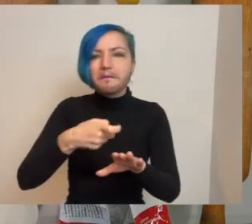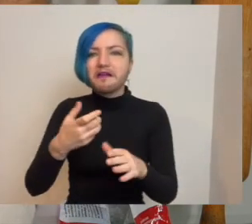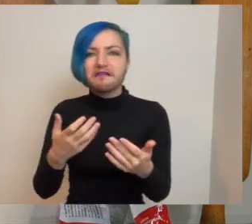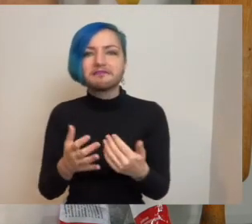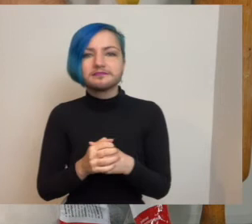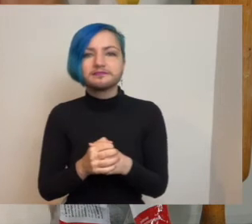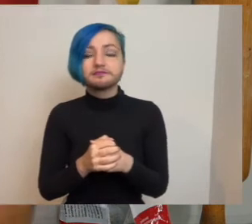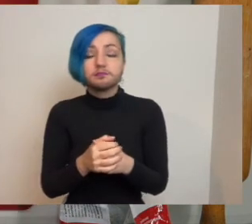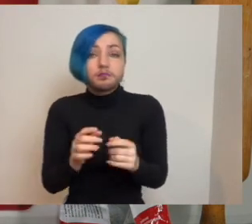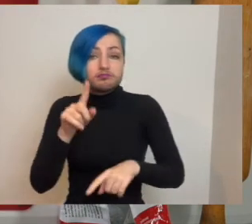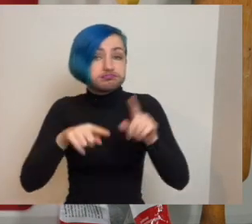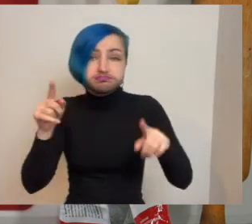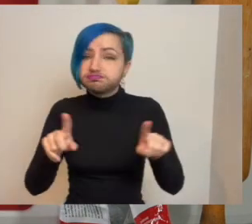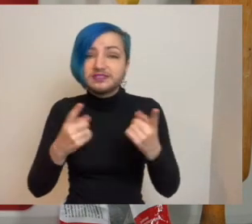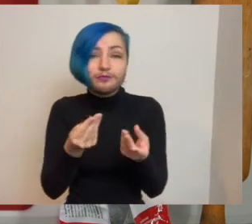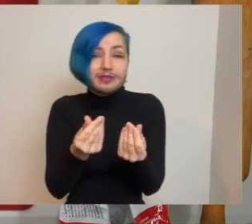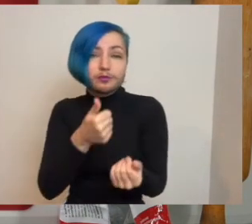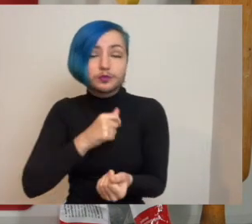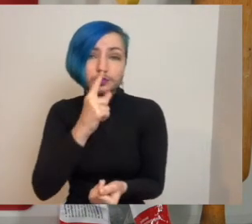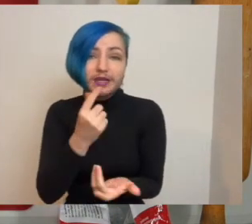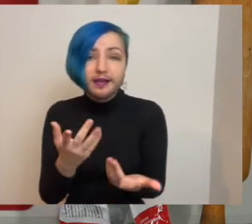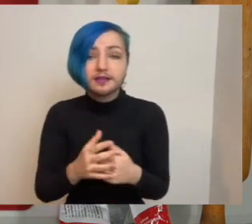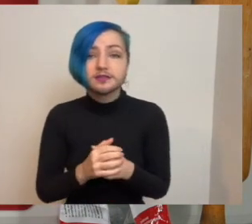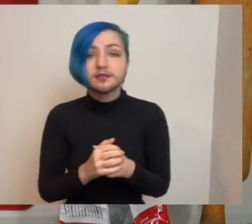know, using different materials